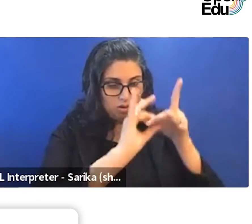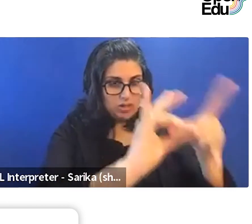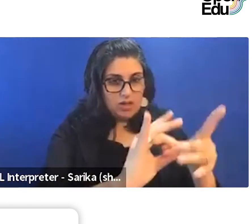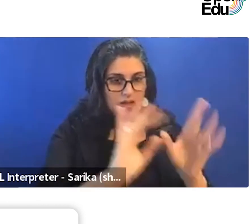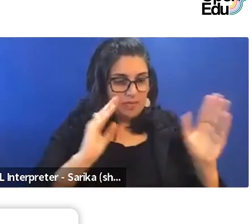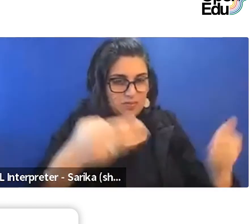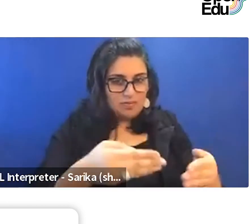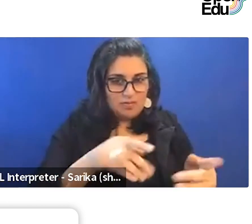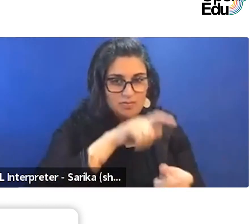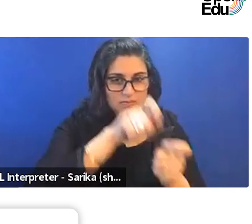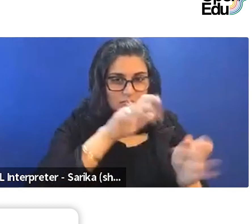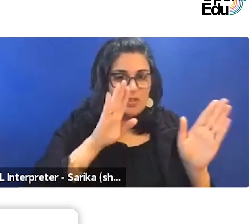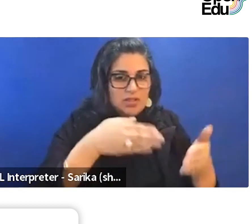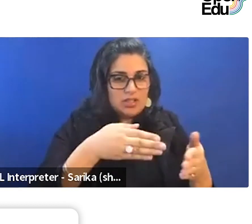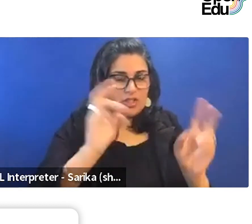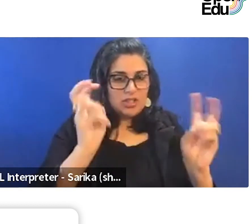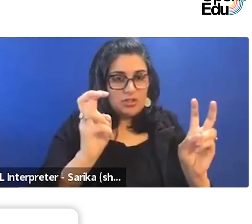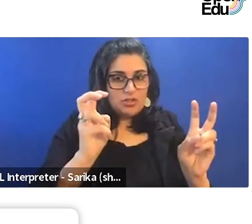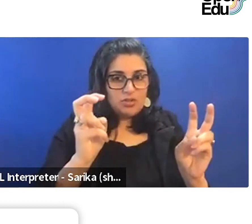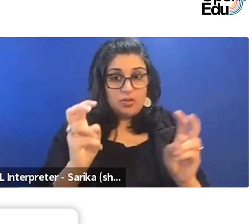issue of scale, basically?